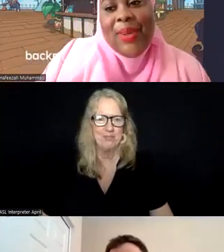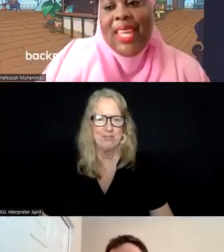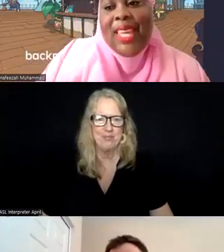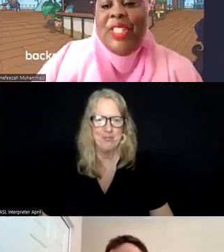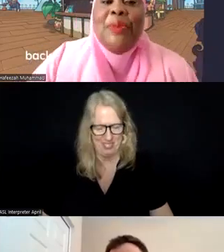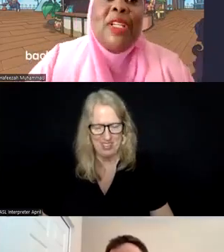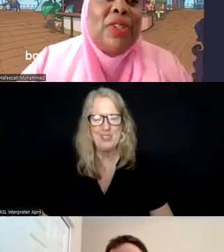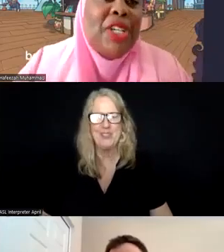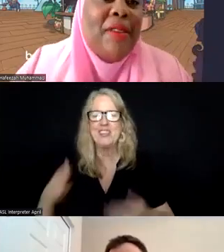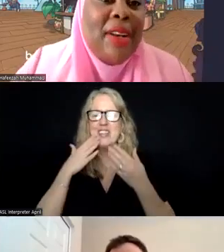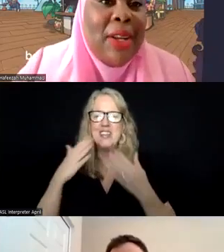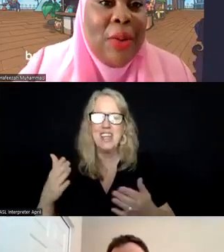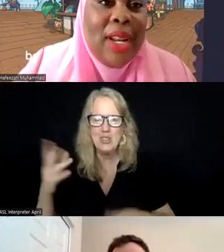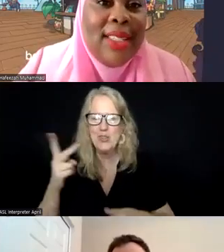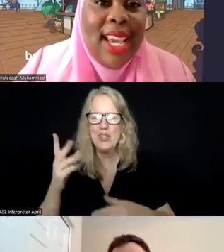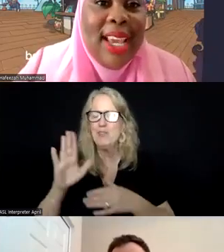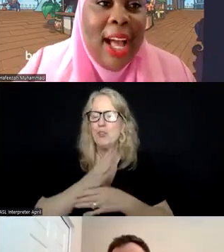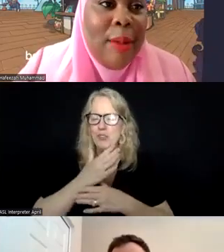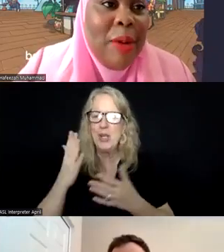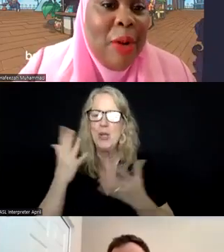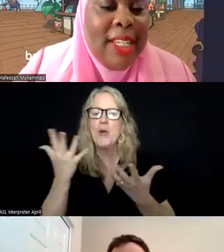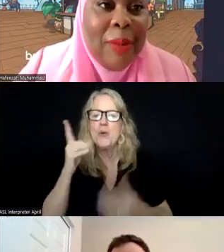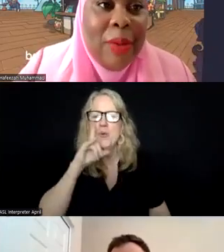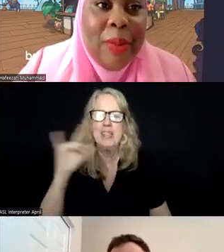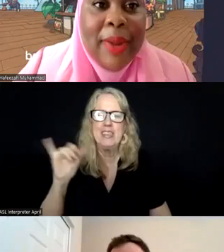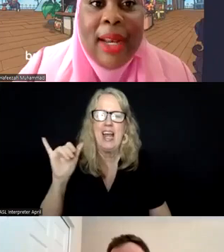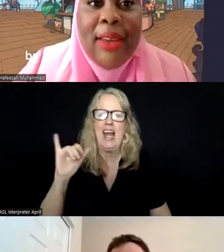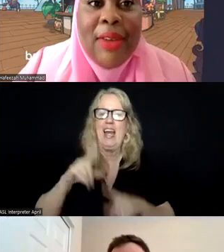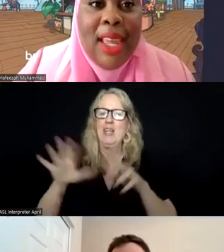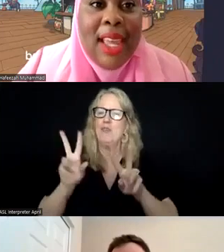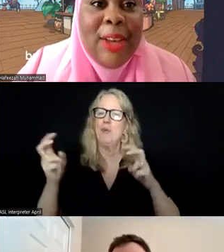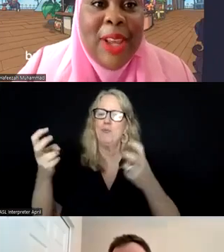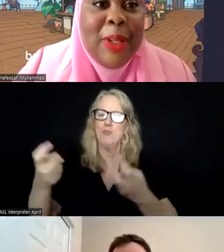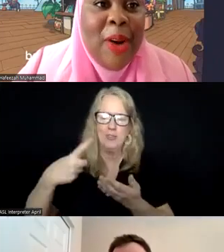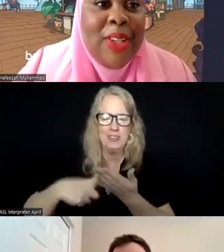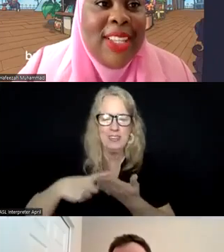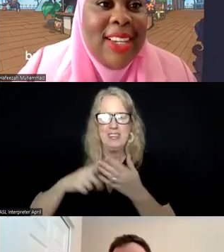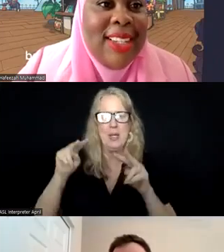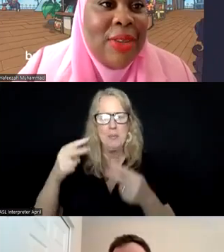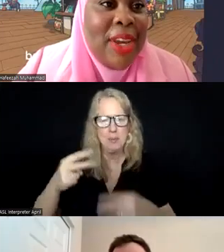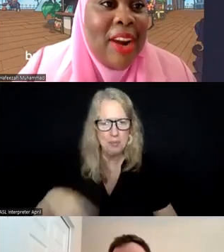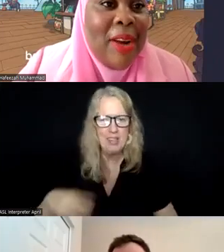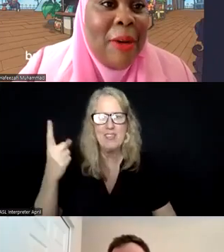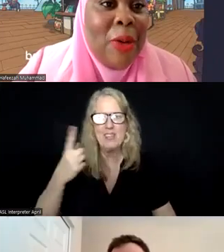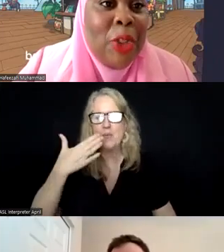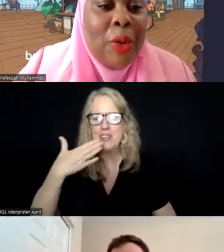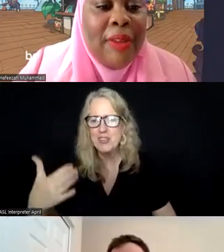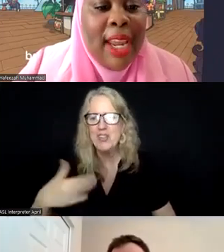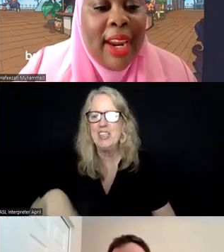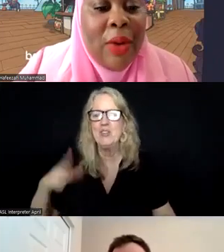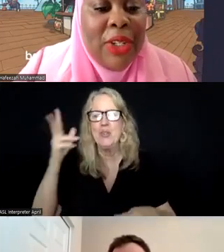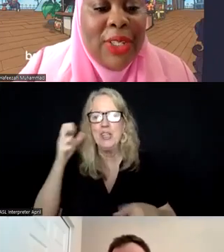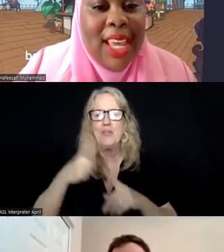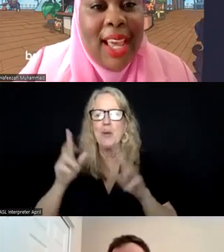All right. Well, thank you so much for sharing, what it's like from a roundtable perspective. Sometimes it's always good to hear it from those